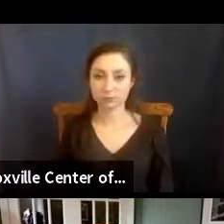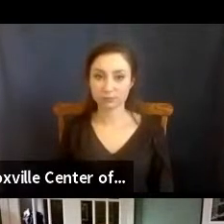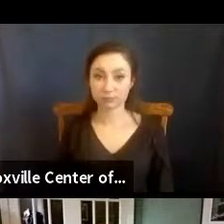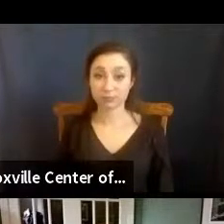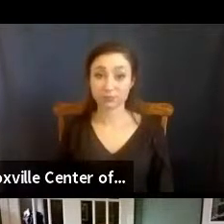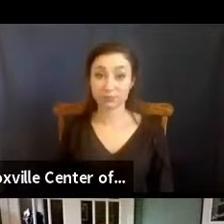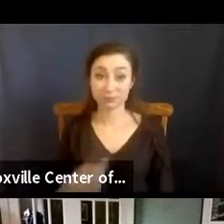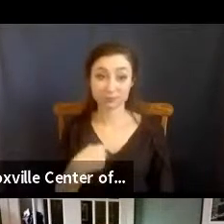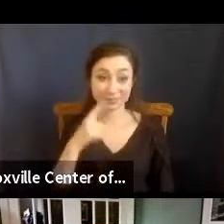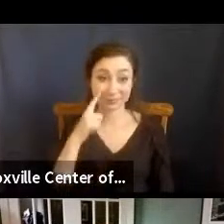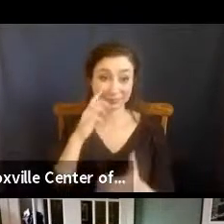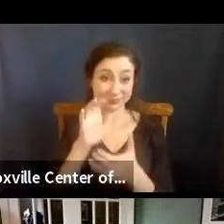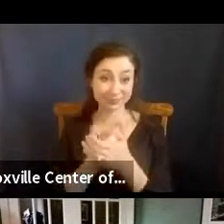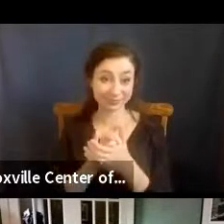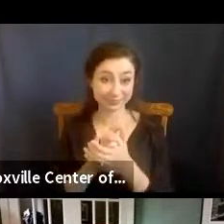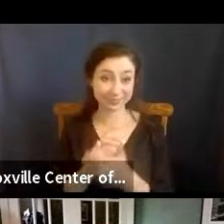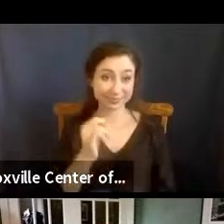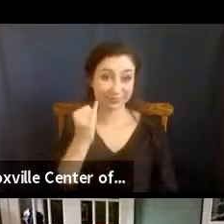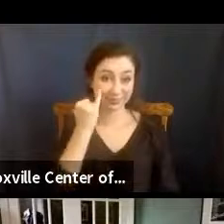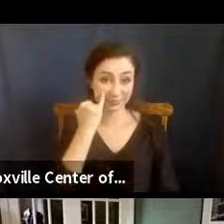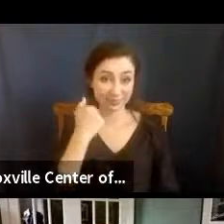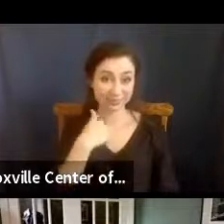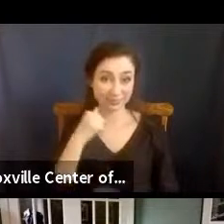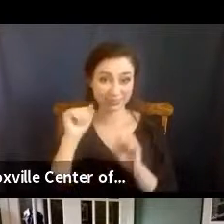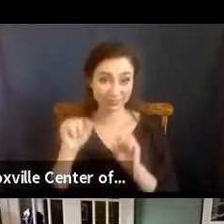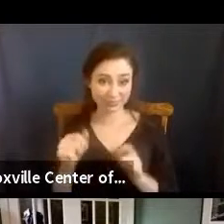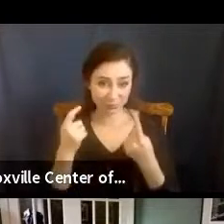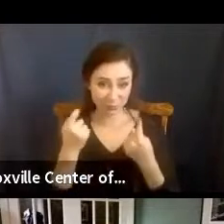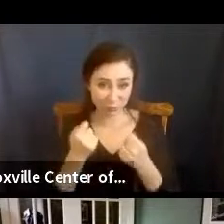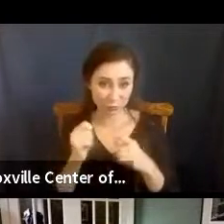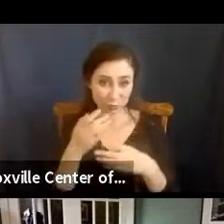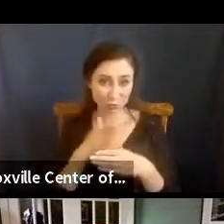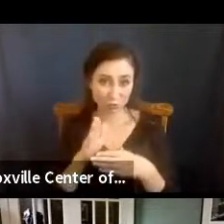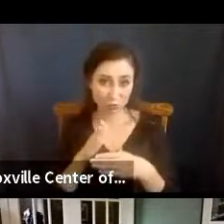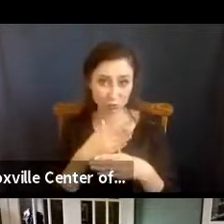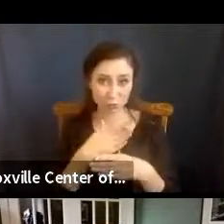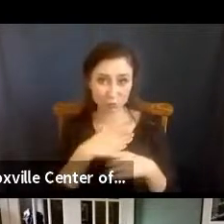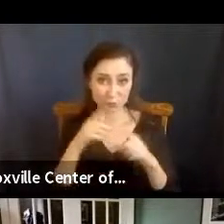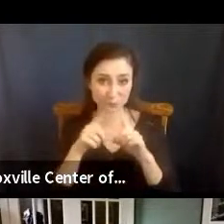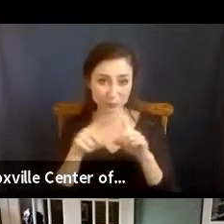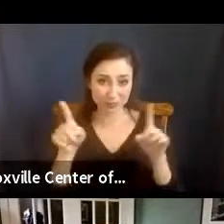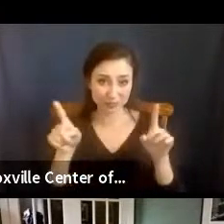So I believe if I can attempt to share my screen.